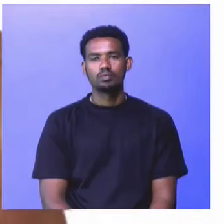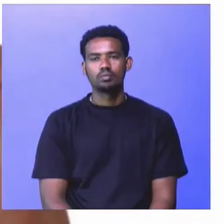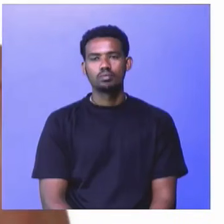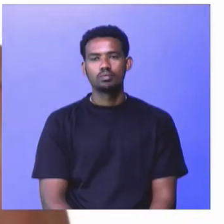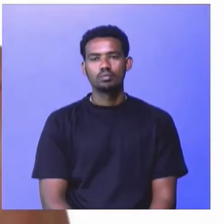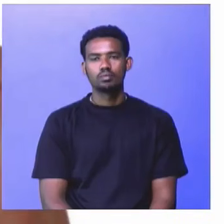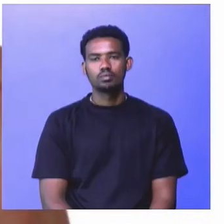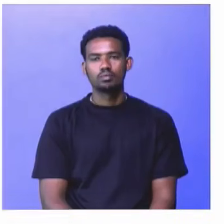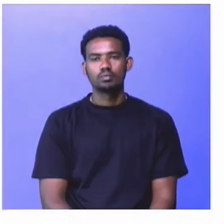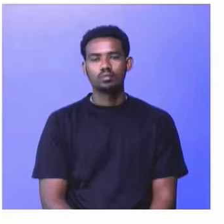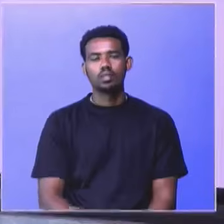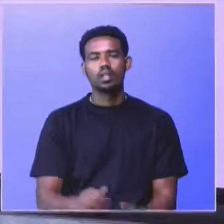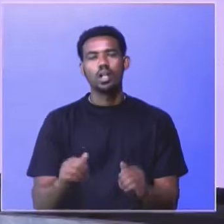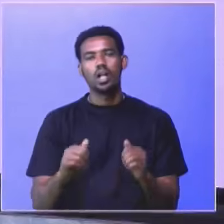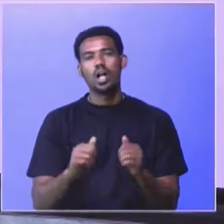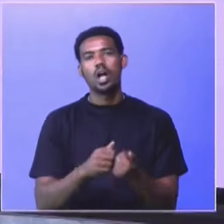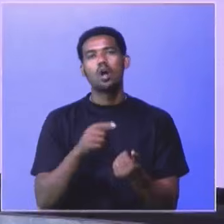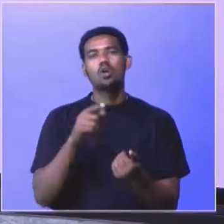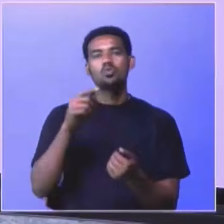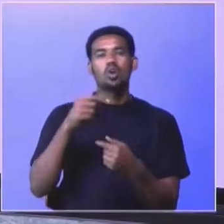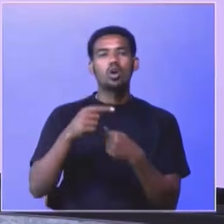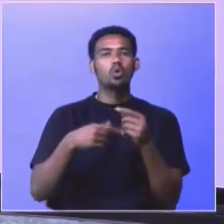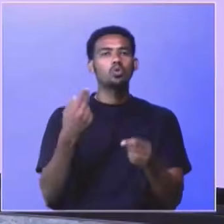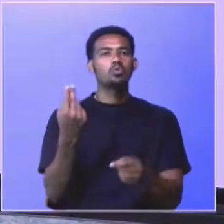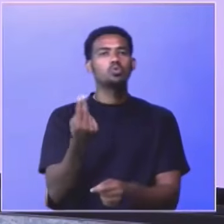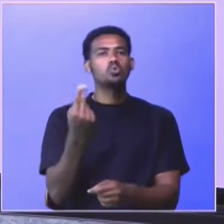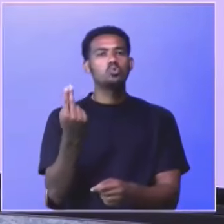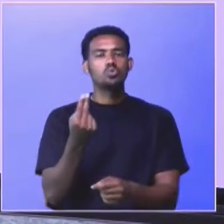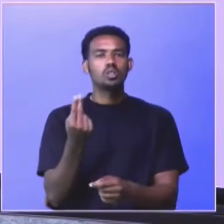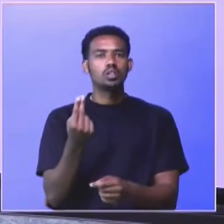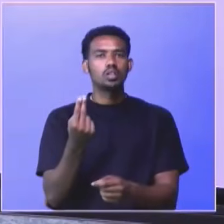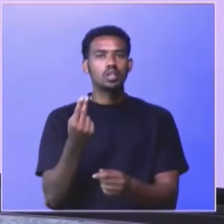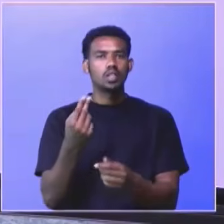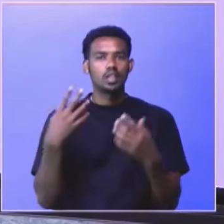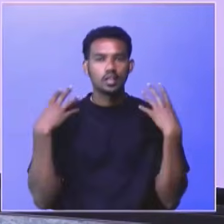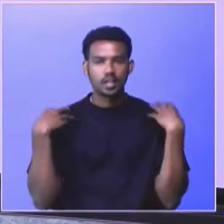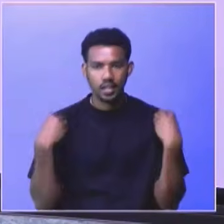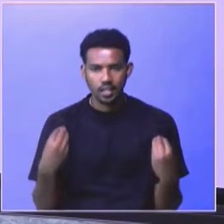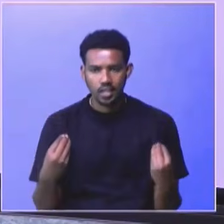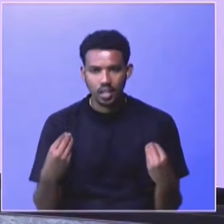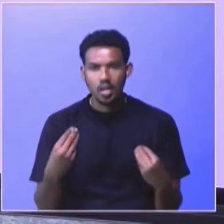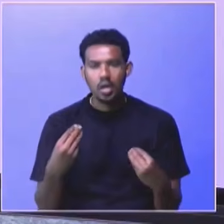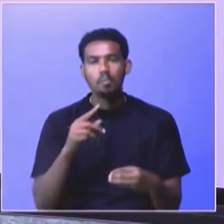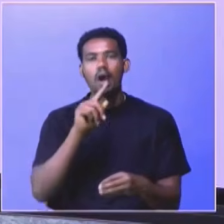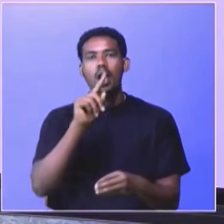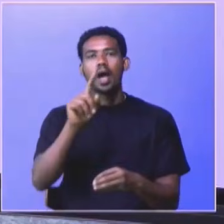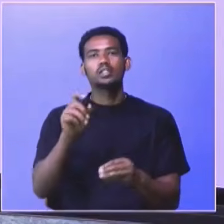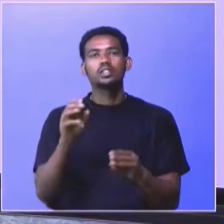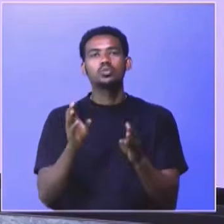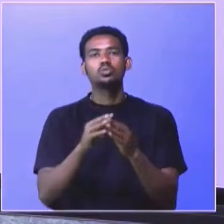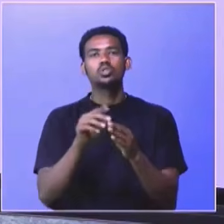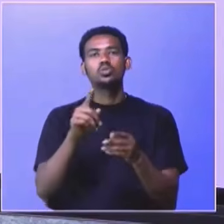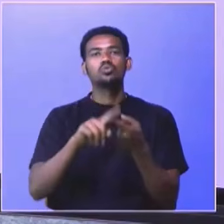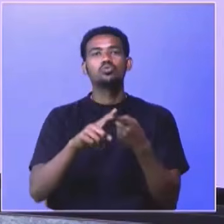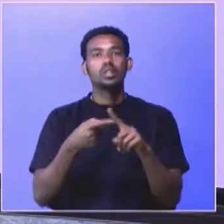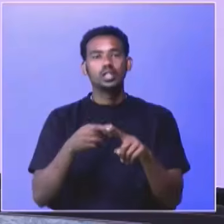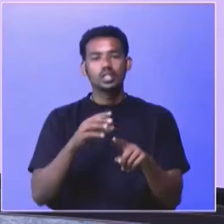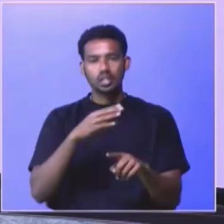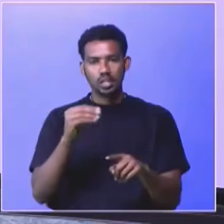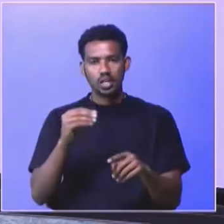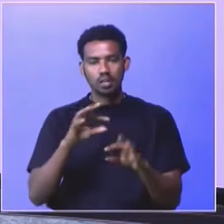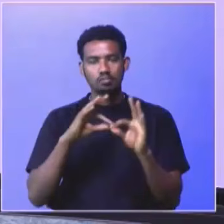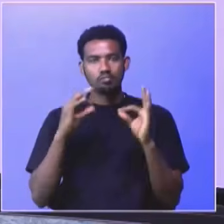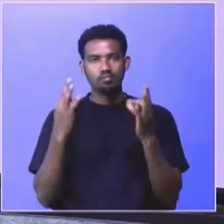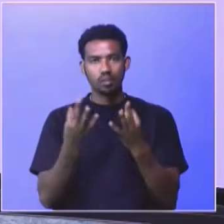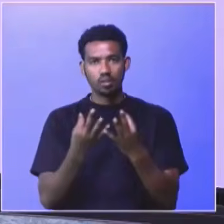This is how you are going to use the greeting by asking with your friends and with partner.